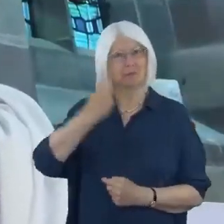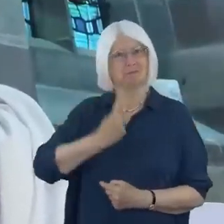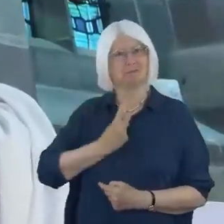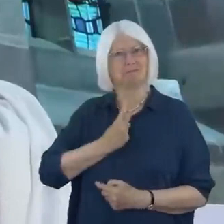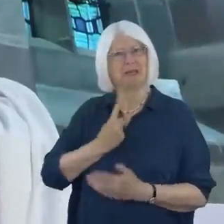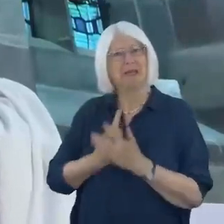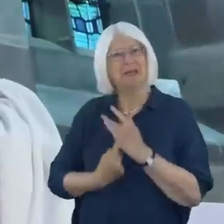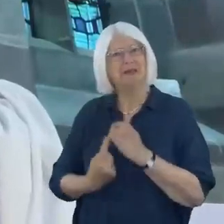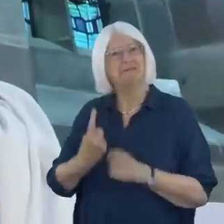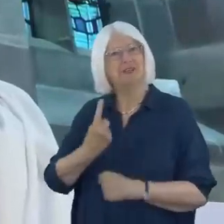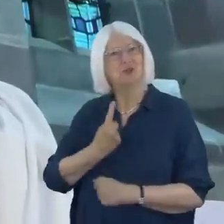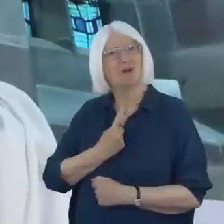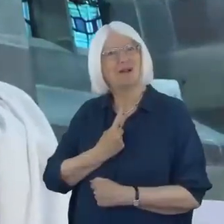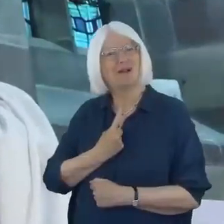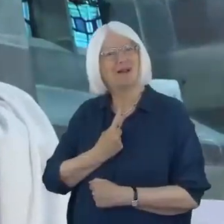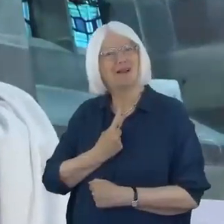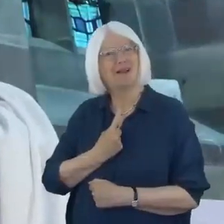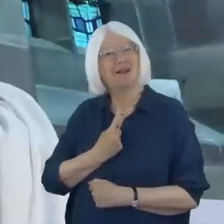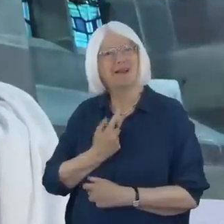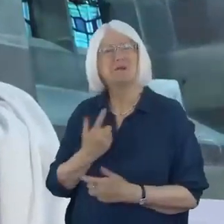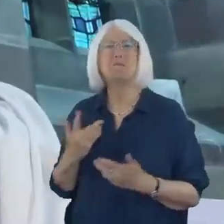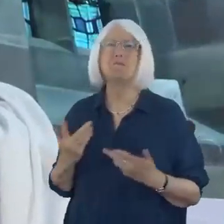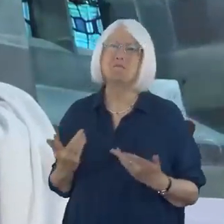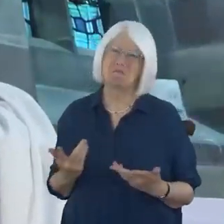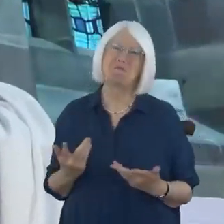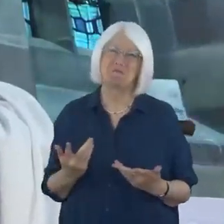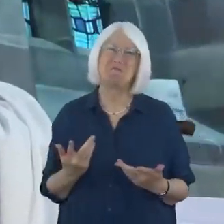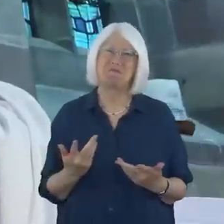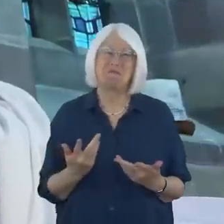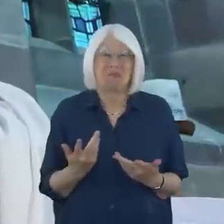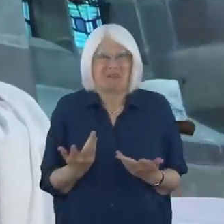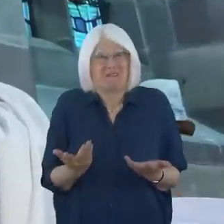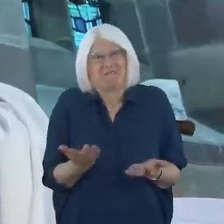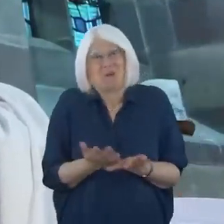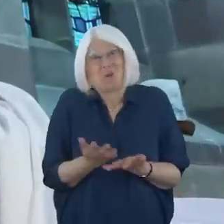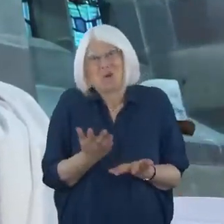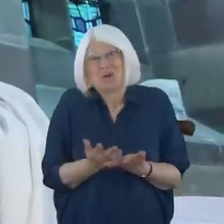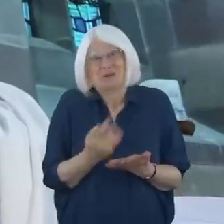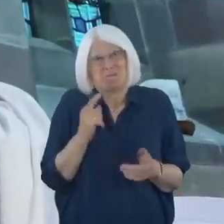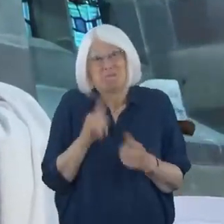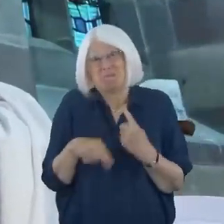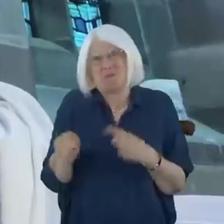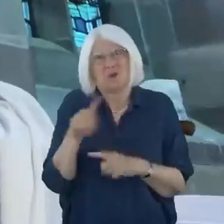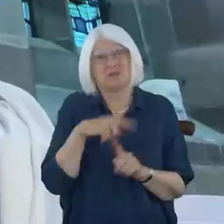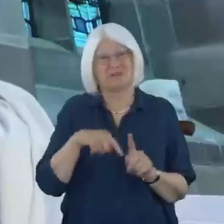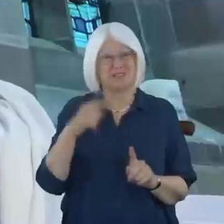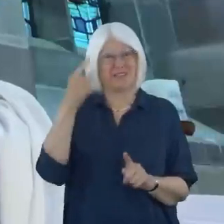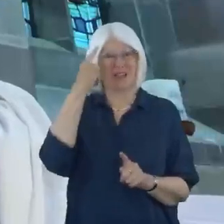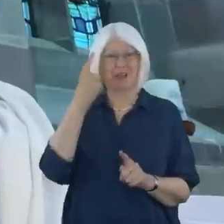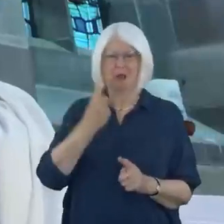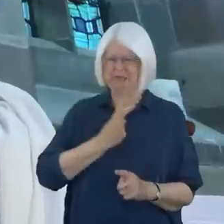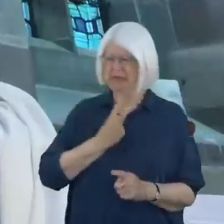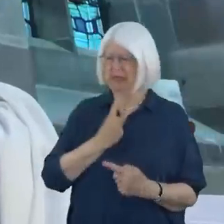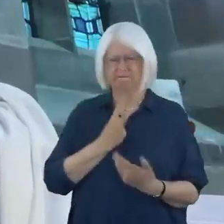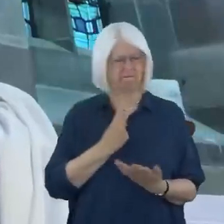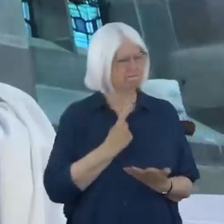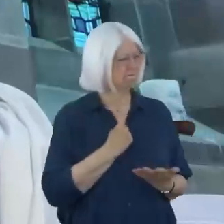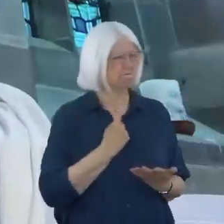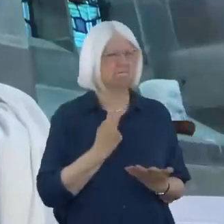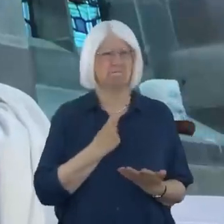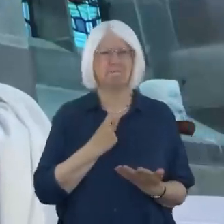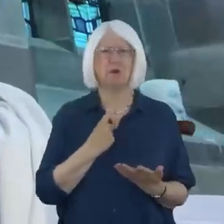myself as an individual, something which it is all too easy to do in our somewhat individualistic